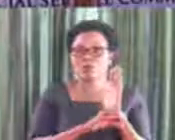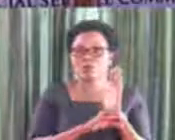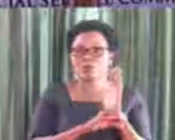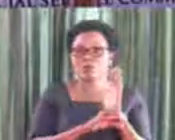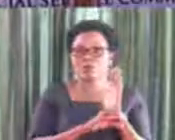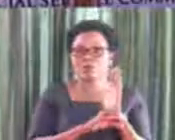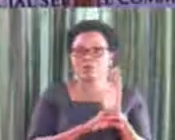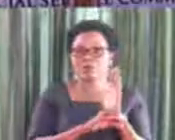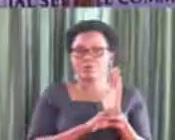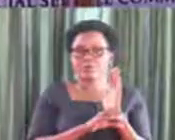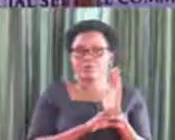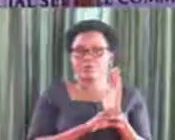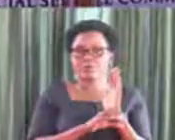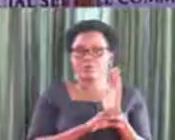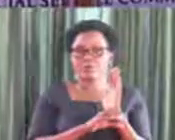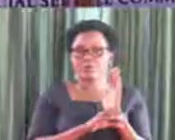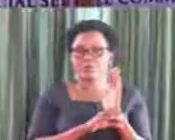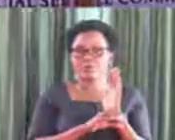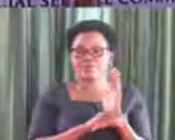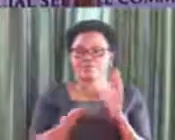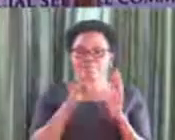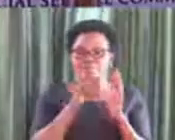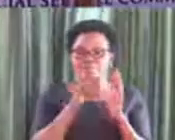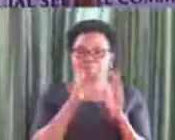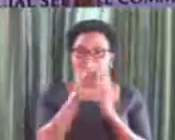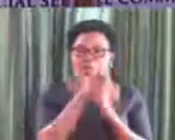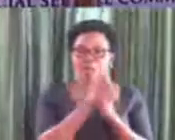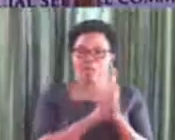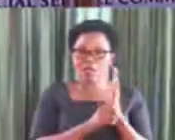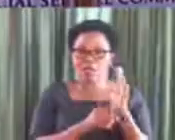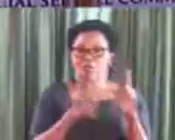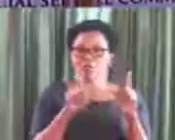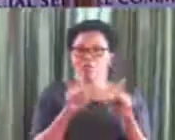The article also opens up the